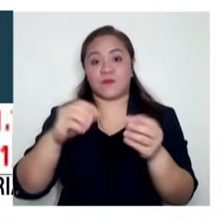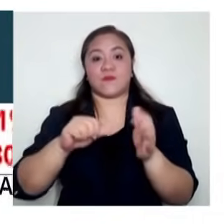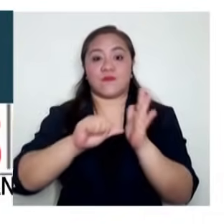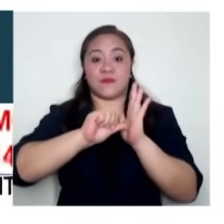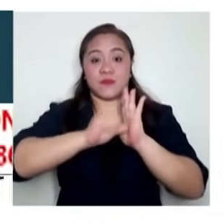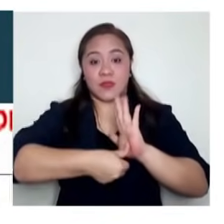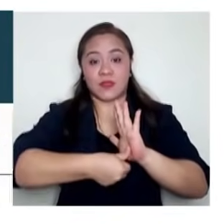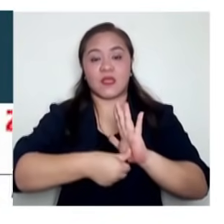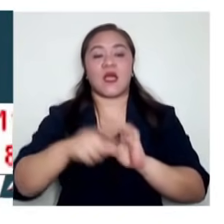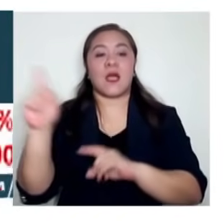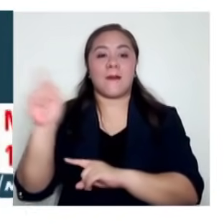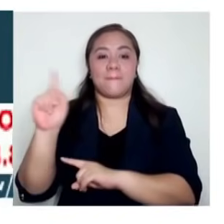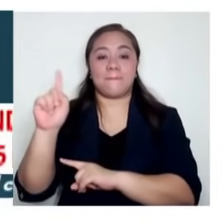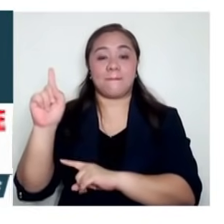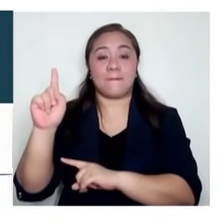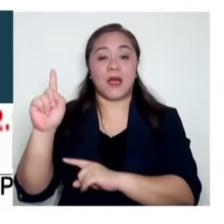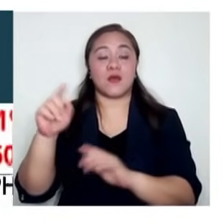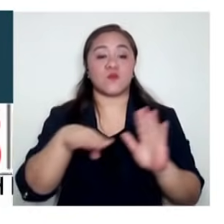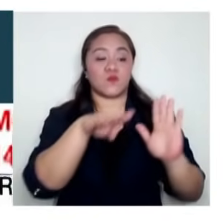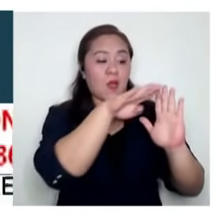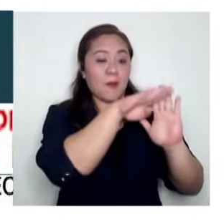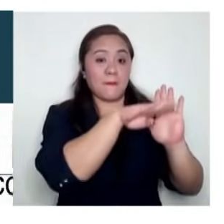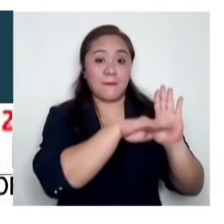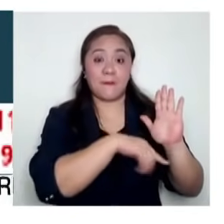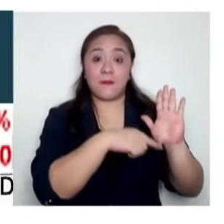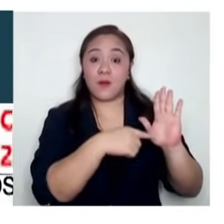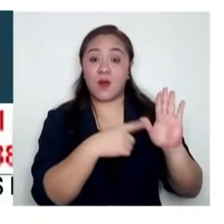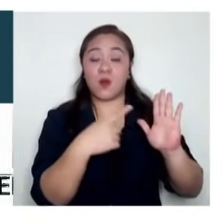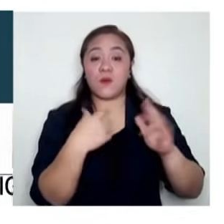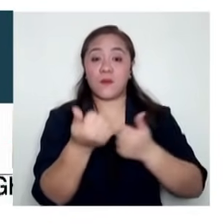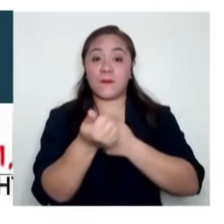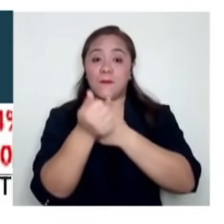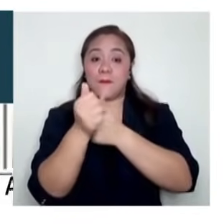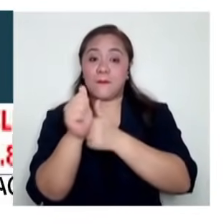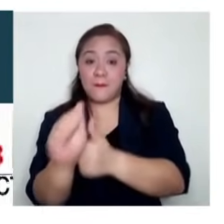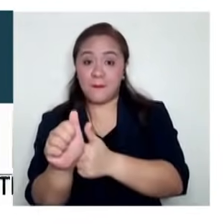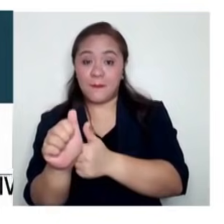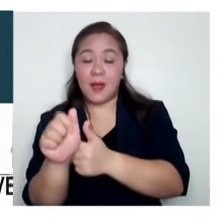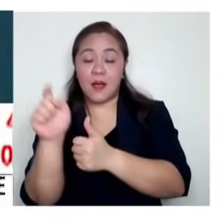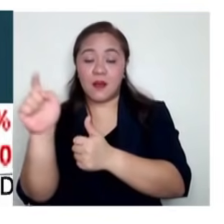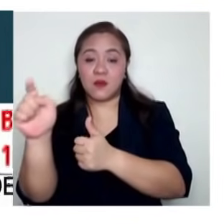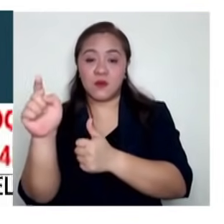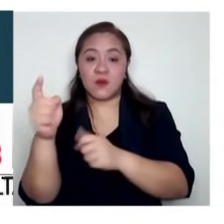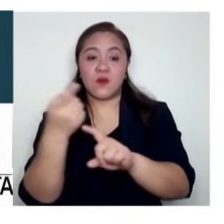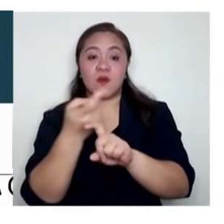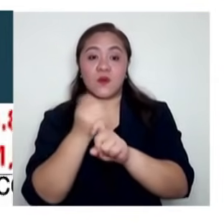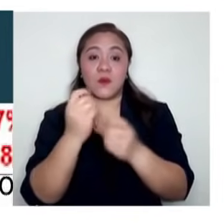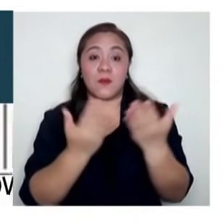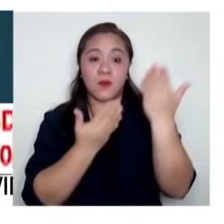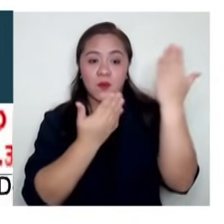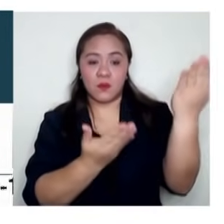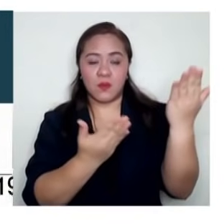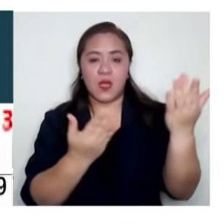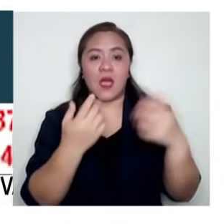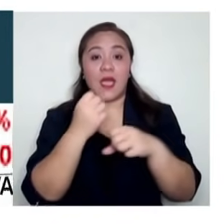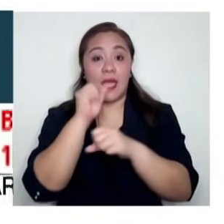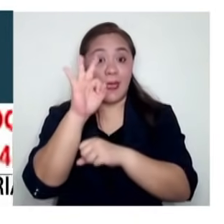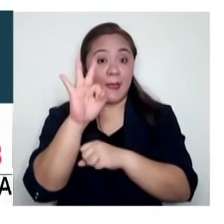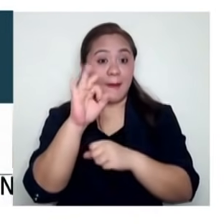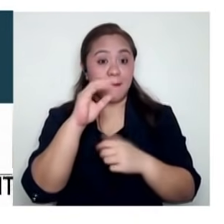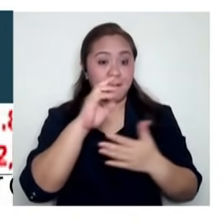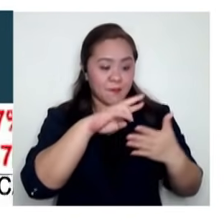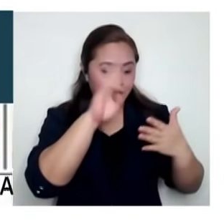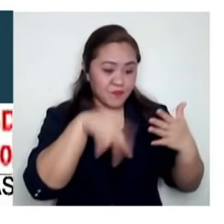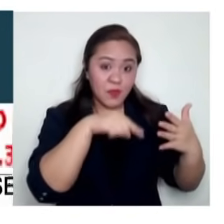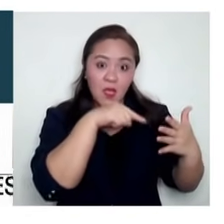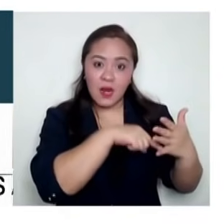now or our protocol based on experts' recommendations is that we retest all of those who turned out positive for the whole genome sequence for Delta